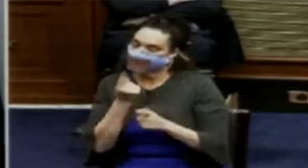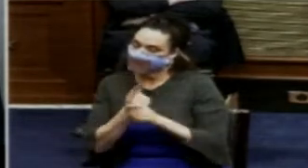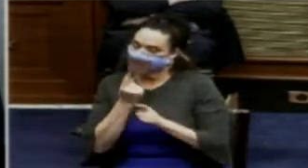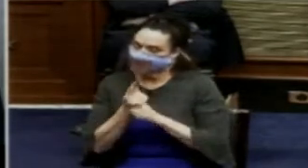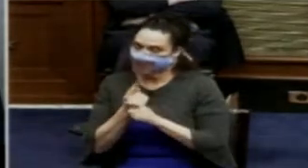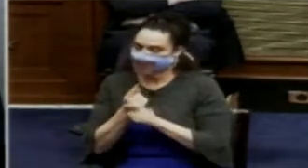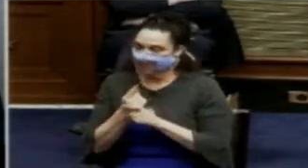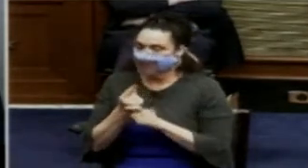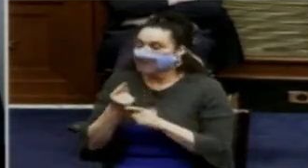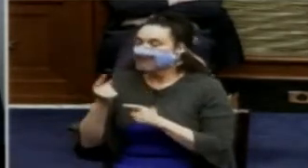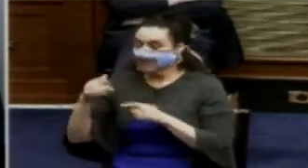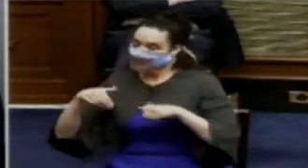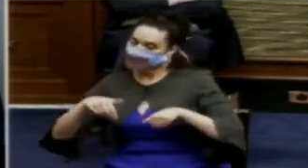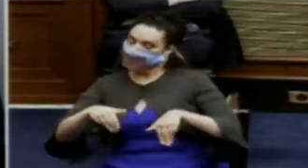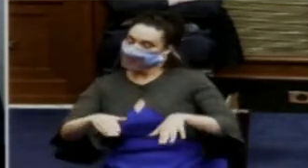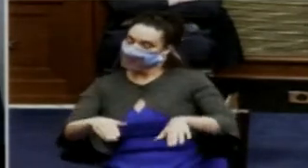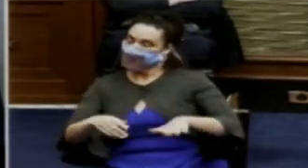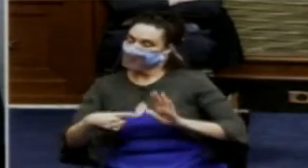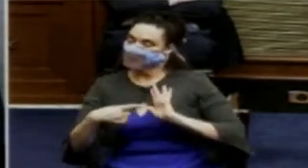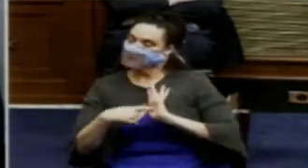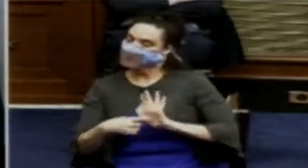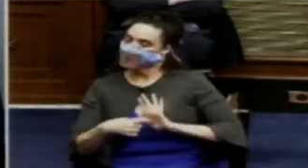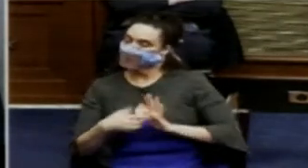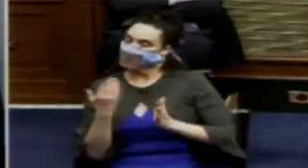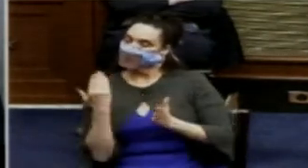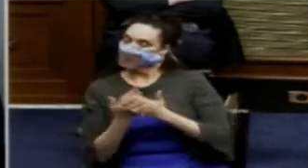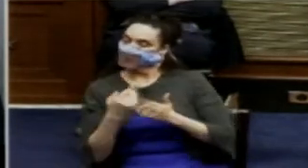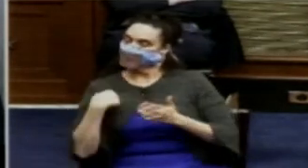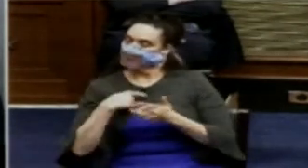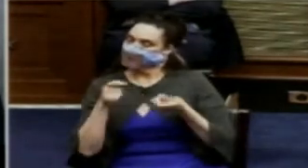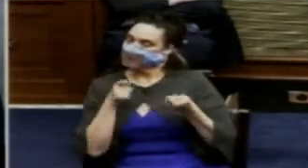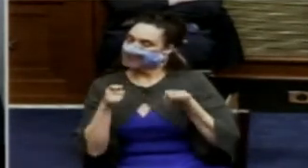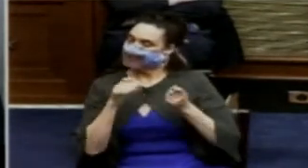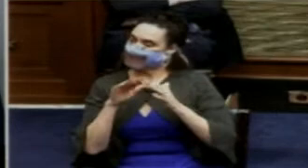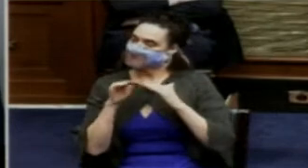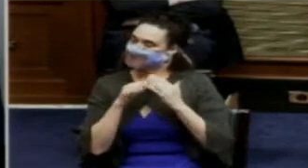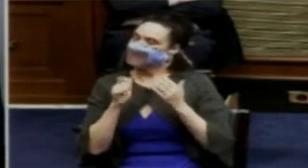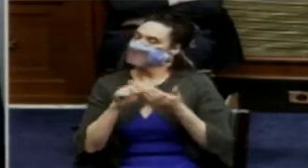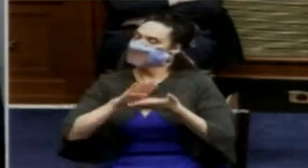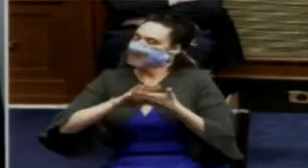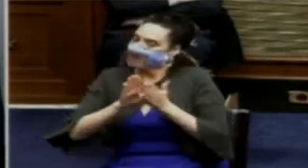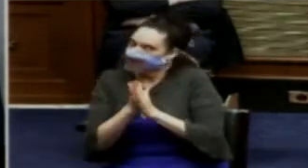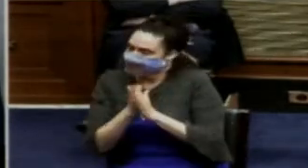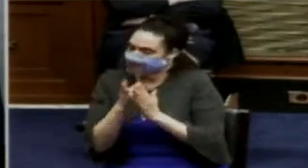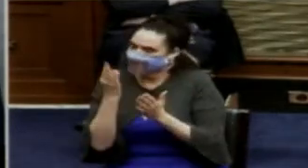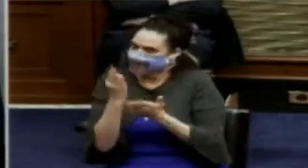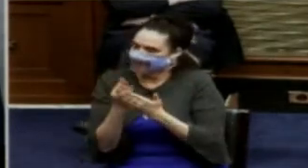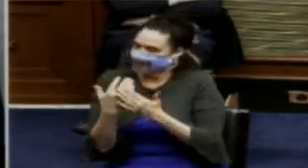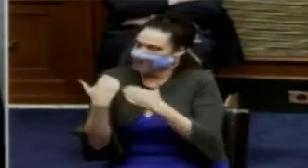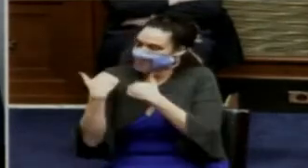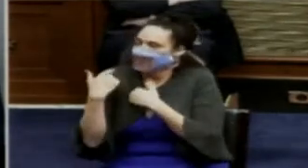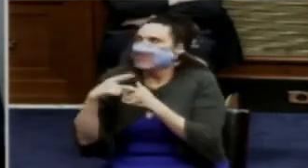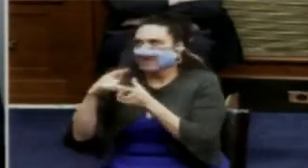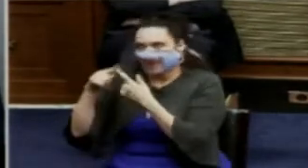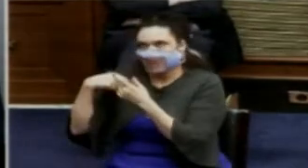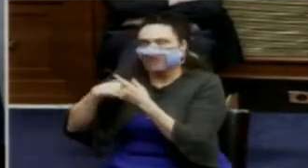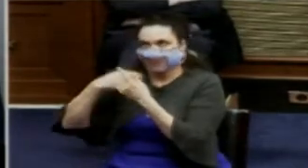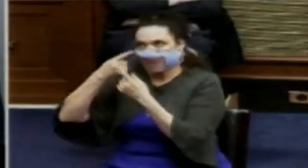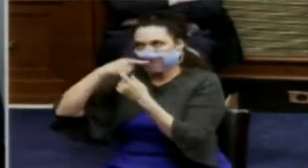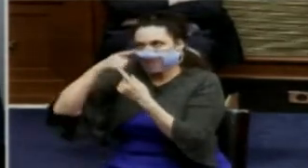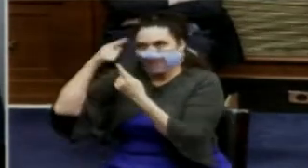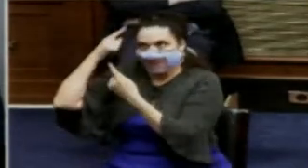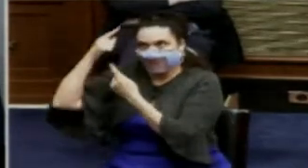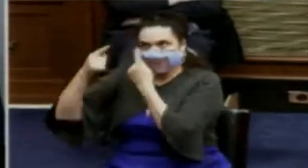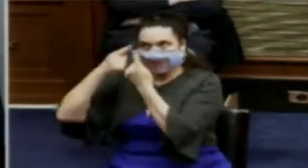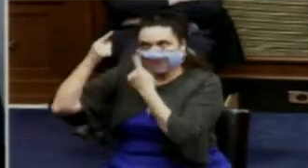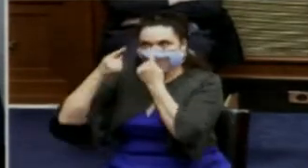run a city and be financially responsible, and then come back and then we'll consider statehood. Well, 28 years later,